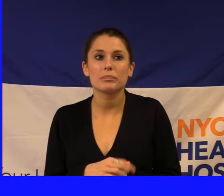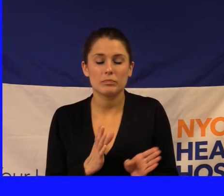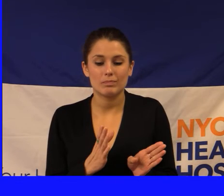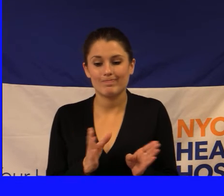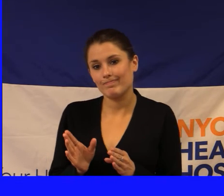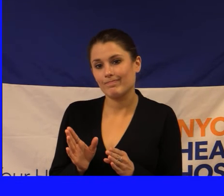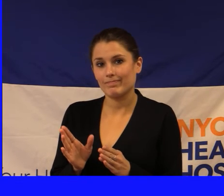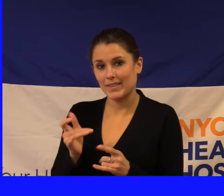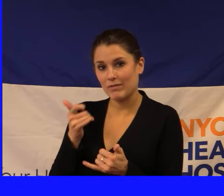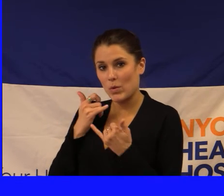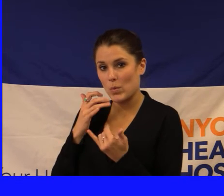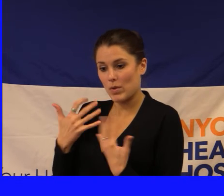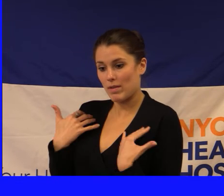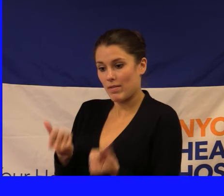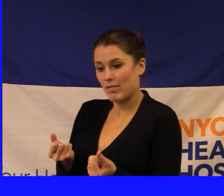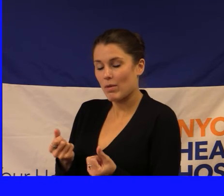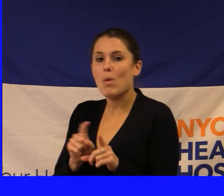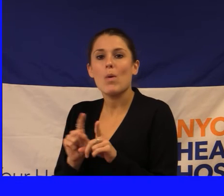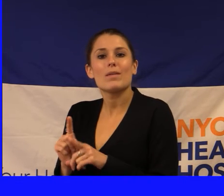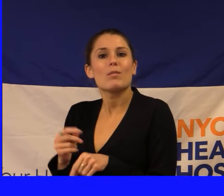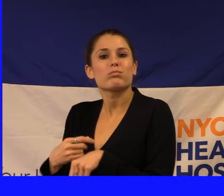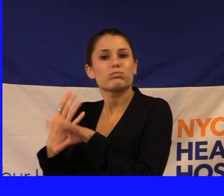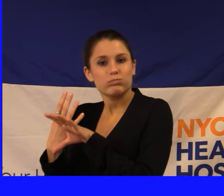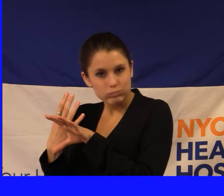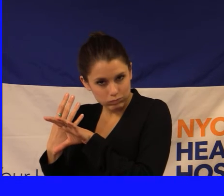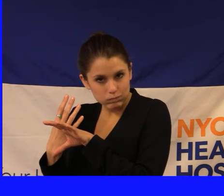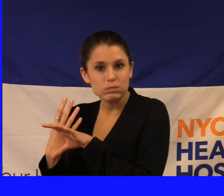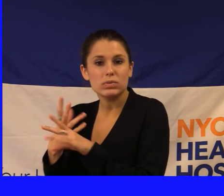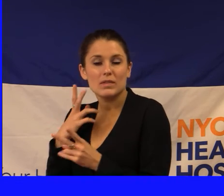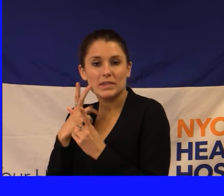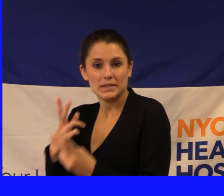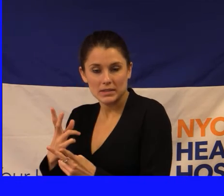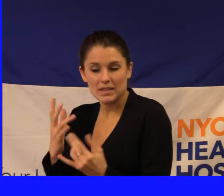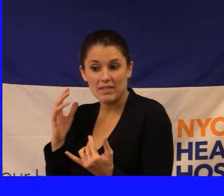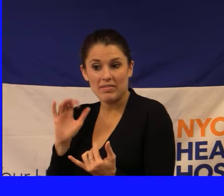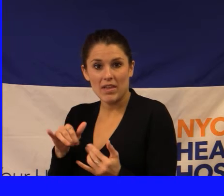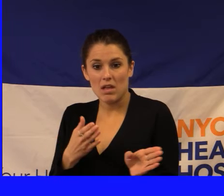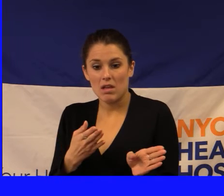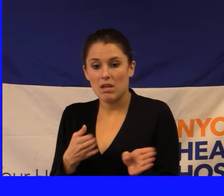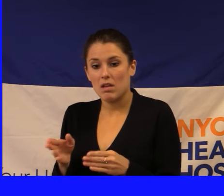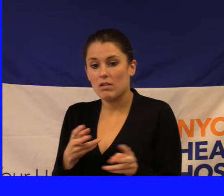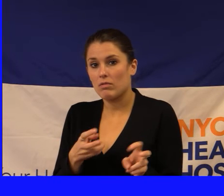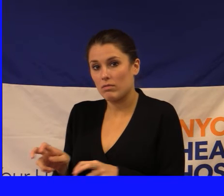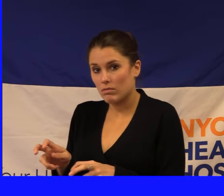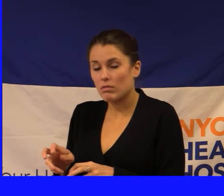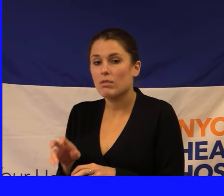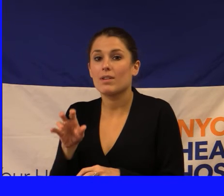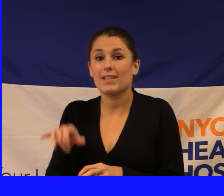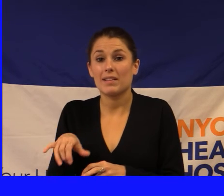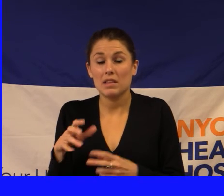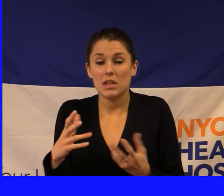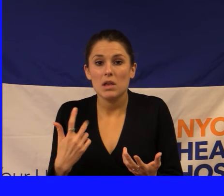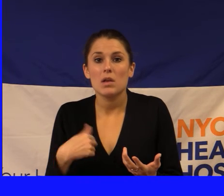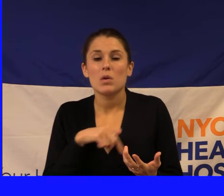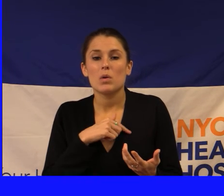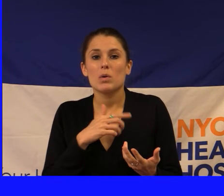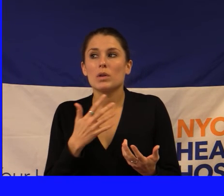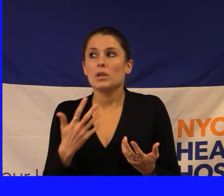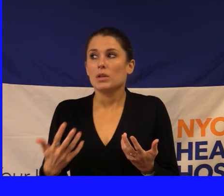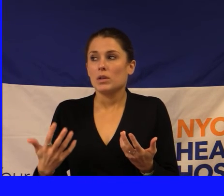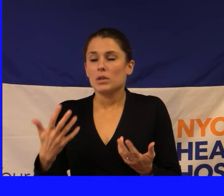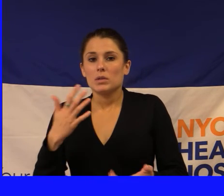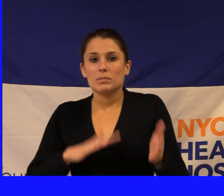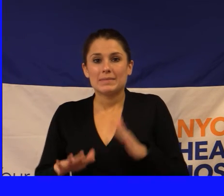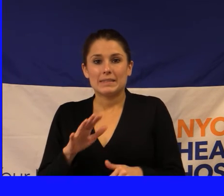and increasingly video visits is something that we don't know how to